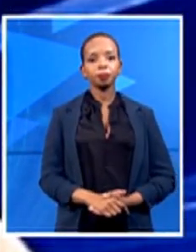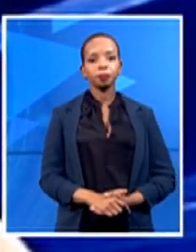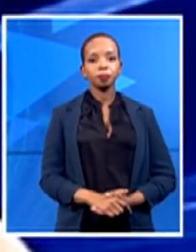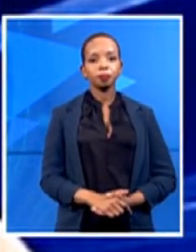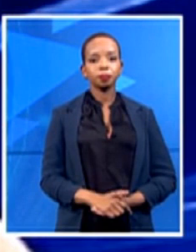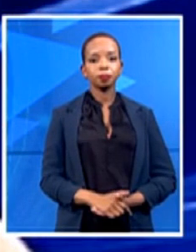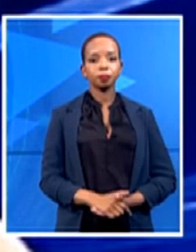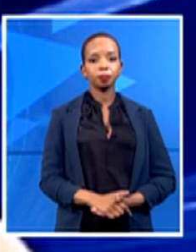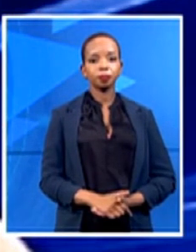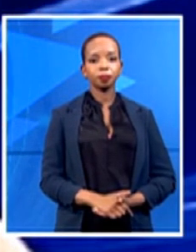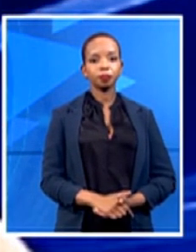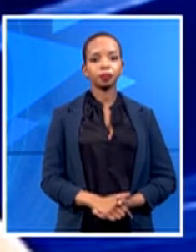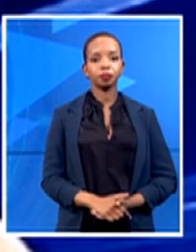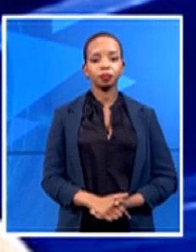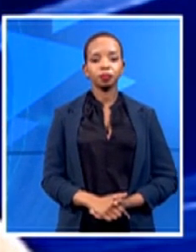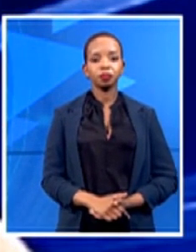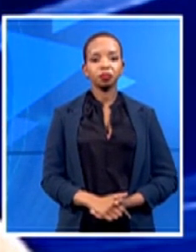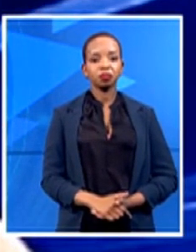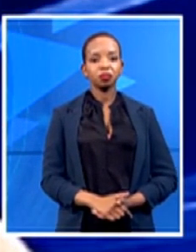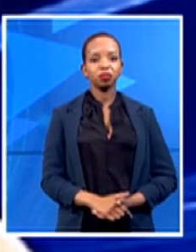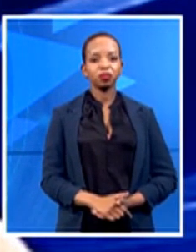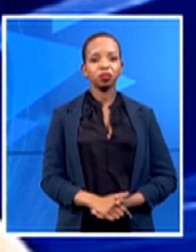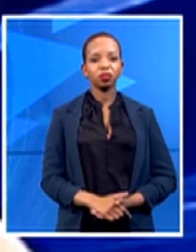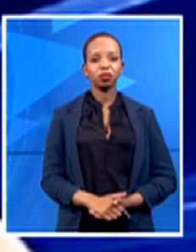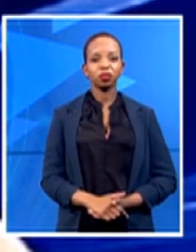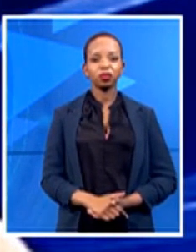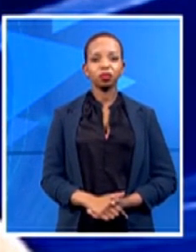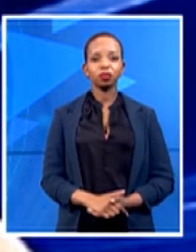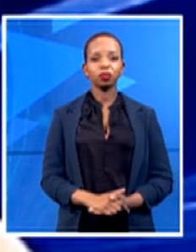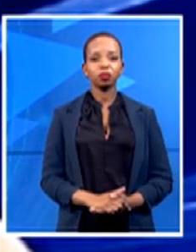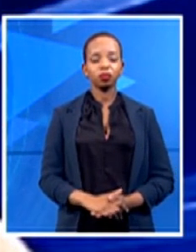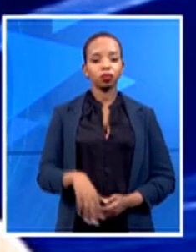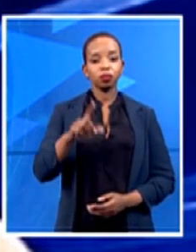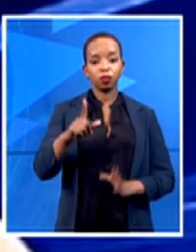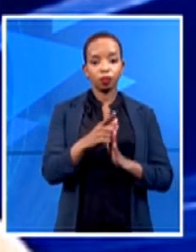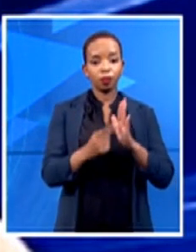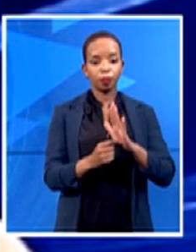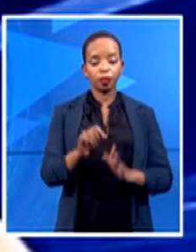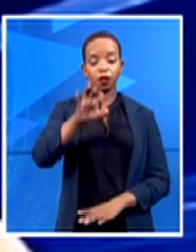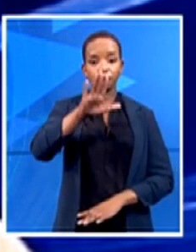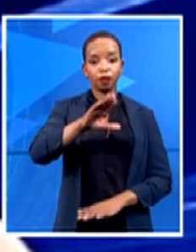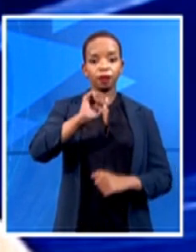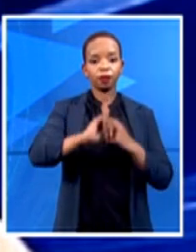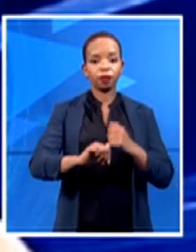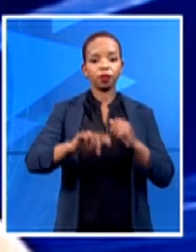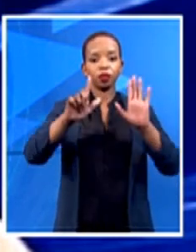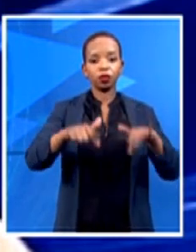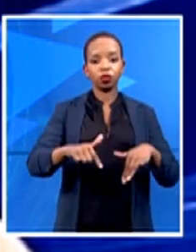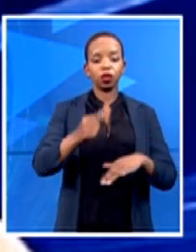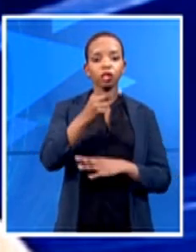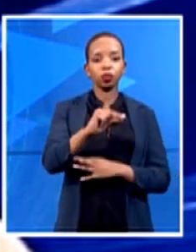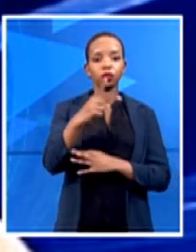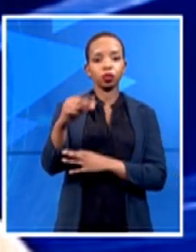NUMSA and SACA joint press statement dated 5 July 2020. NUMSA and SACA will take legal action to prevent the liquidation